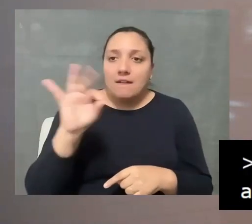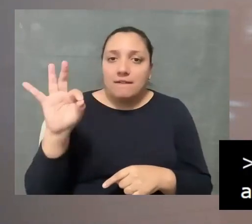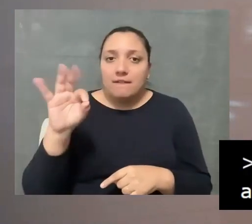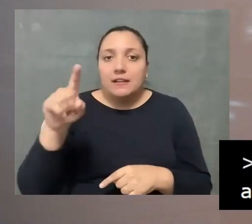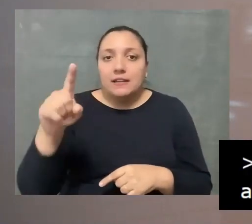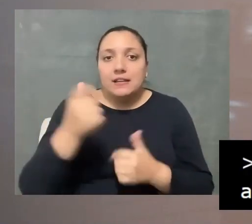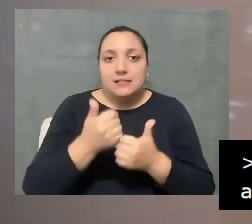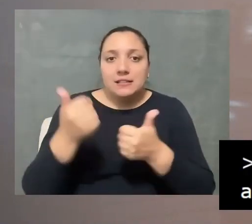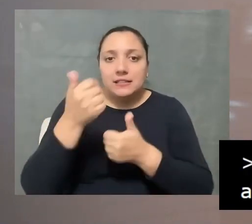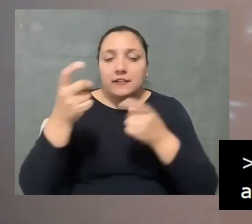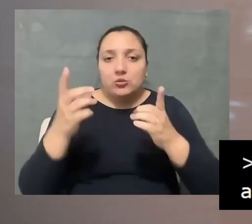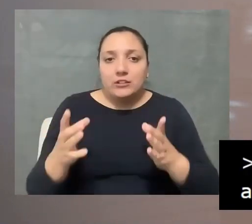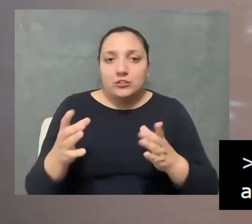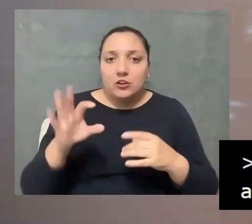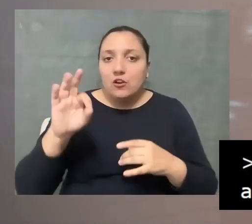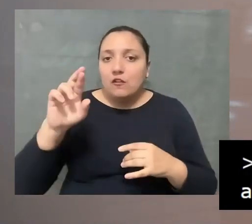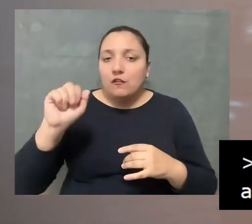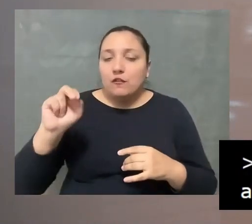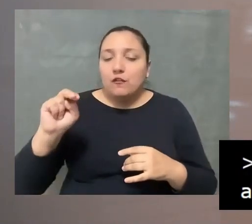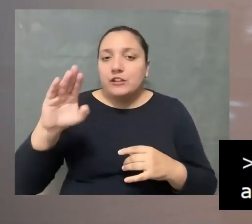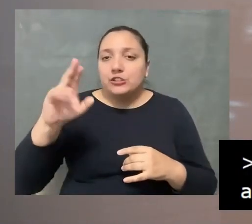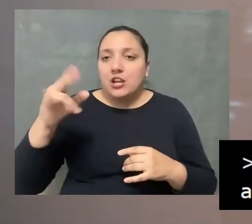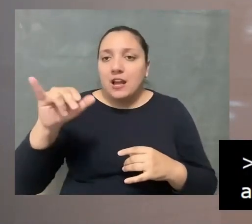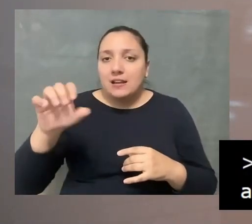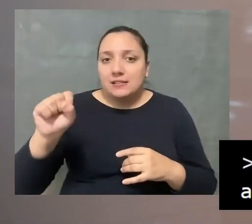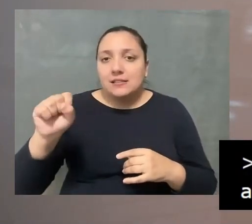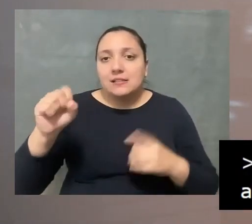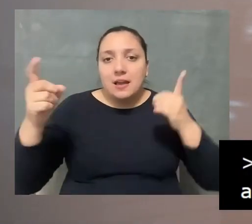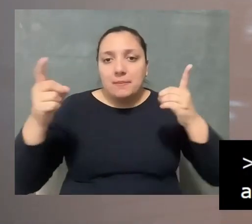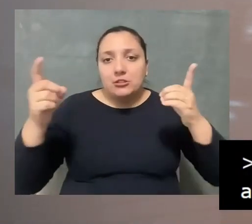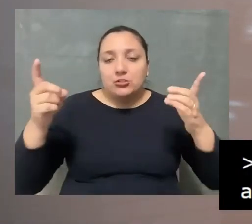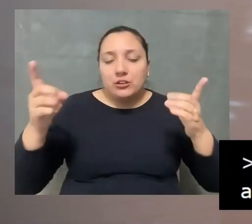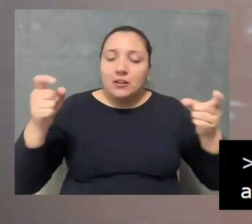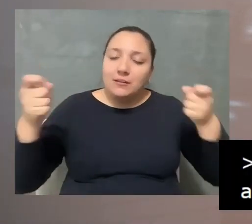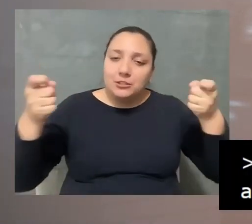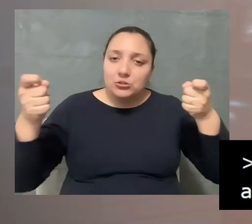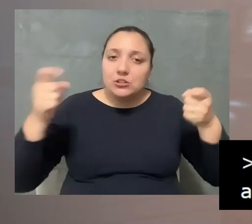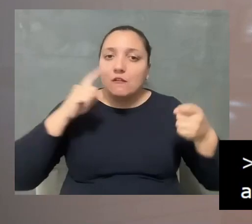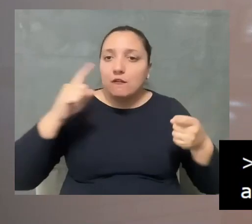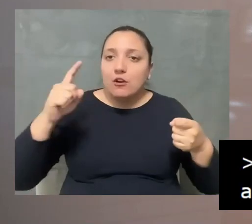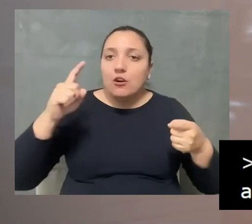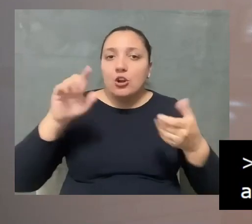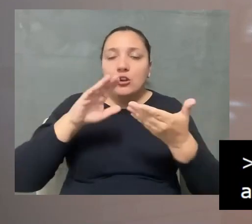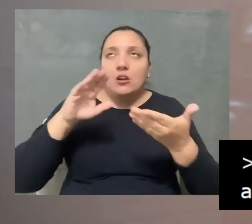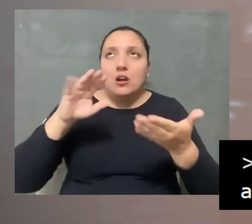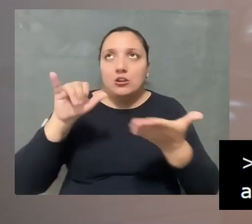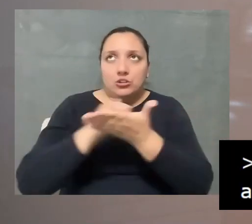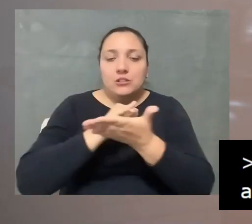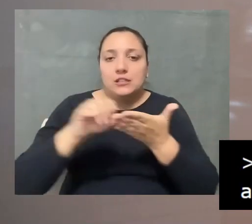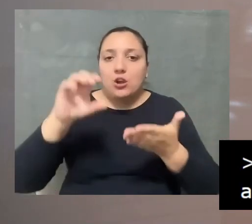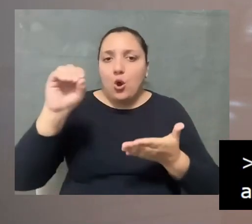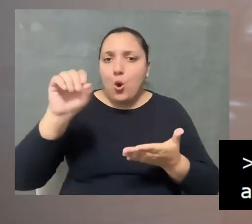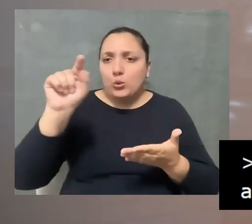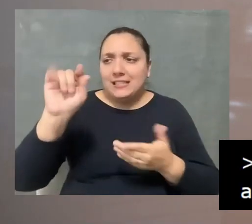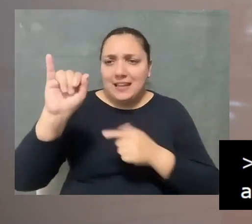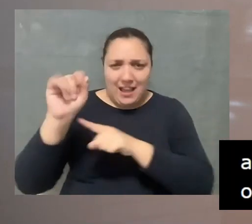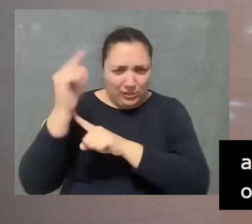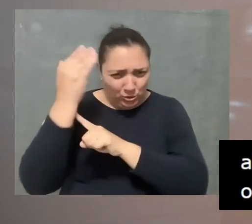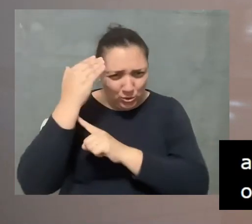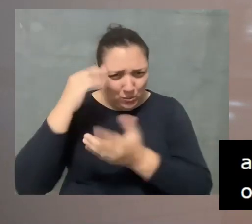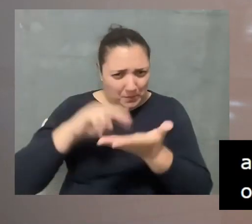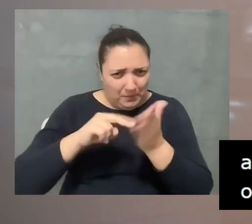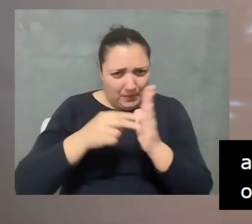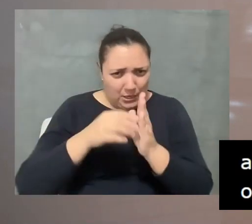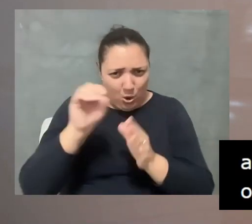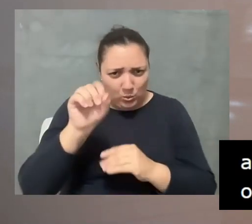Director, Franchise Administration for New York City's OTI. Everybody know what OTI stands for?